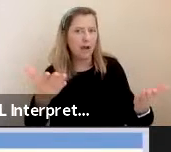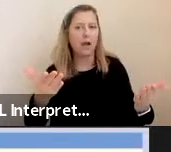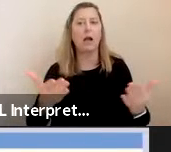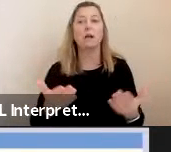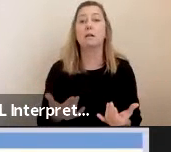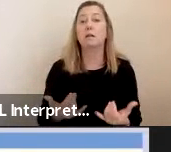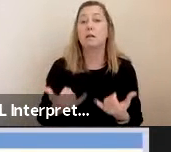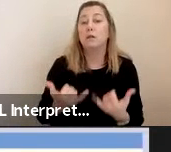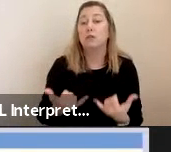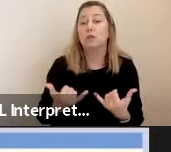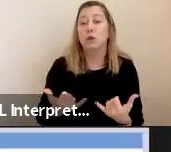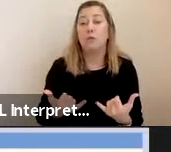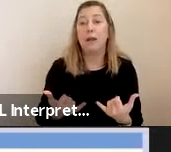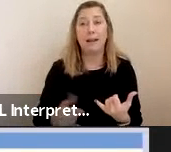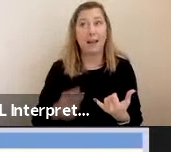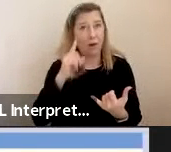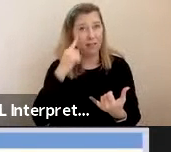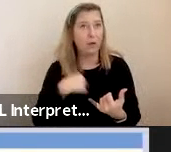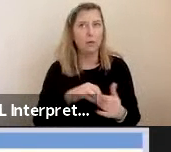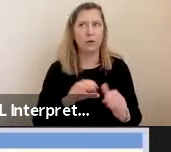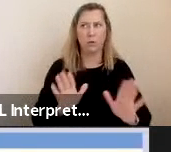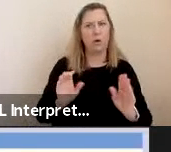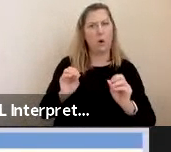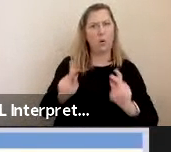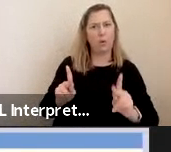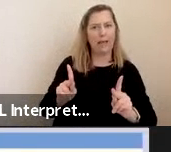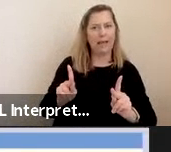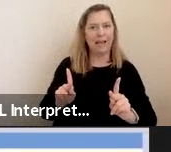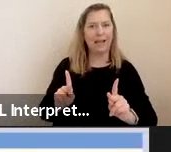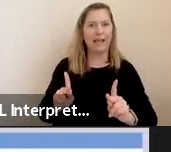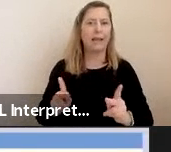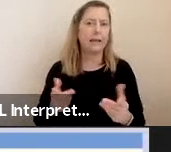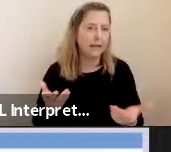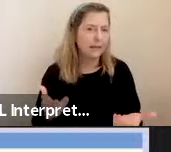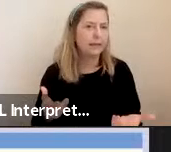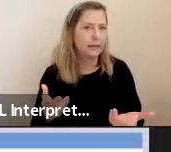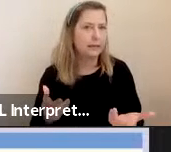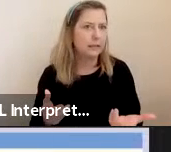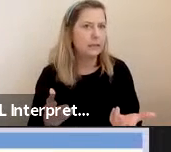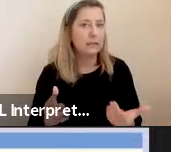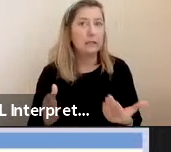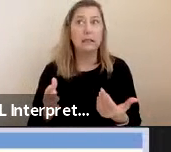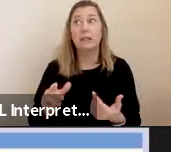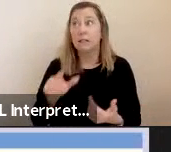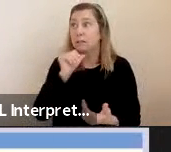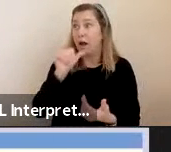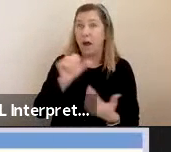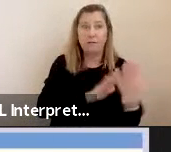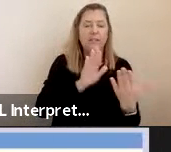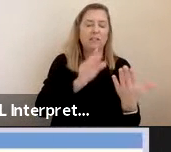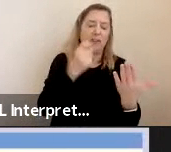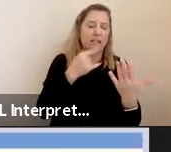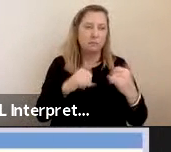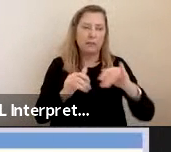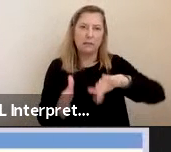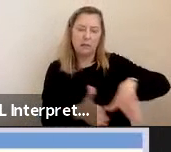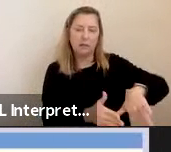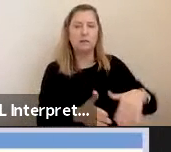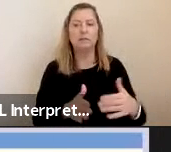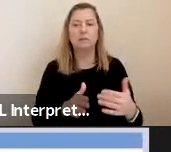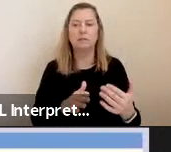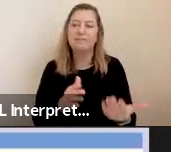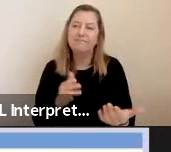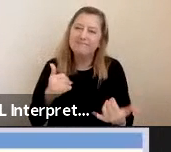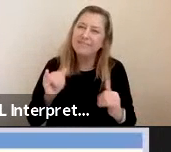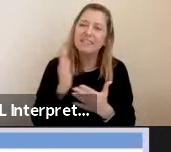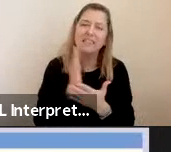right now, Joanne, I think we're doing okay with that, even though we're not seeing them face to face. The reason we want to do face to face, there were some